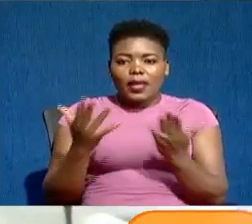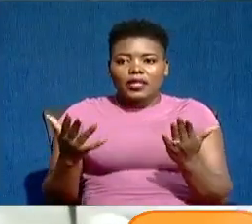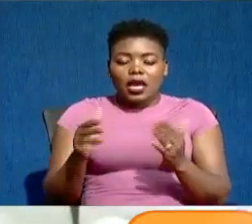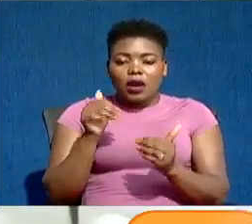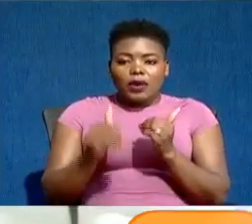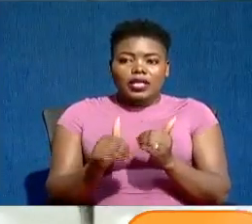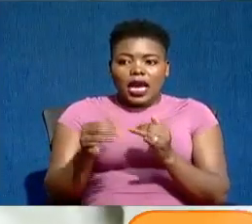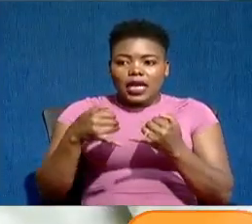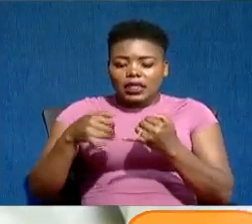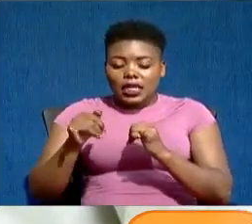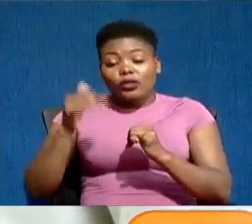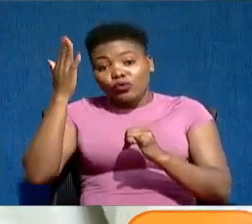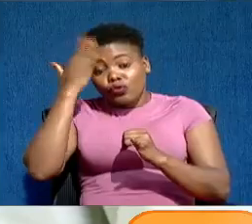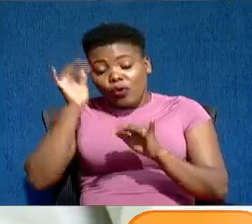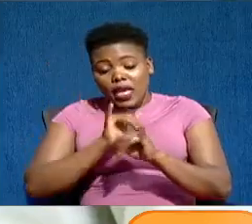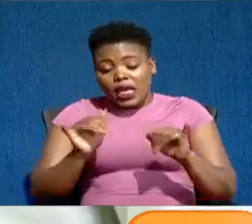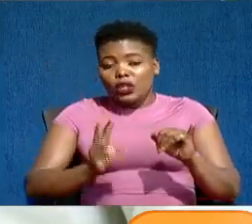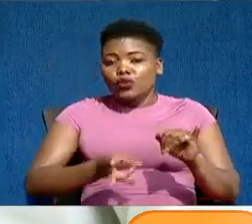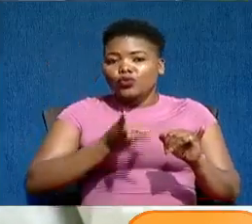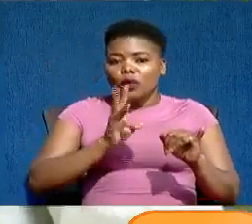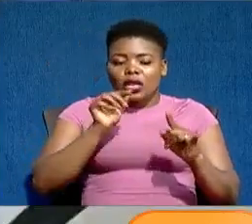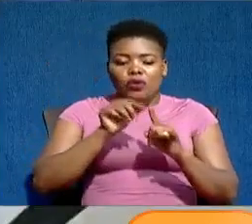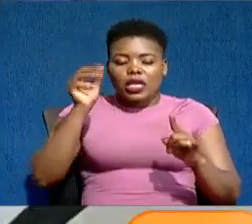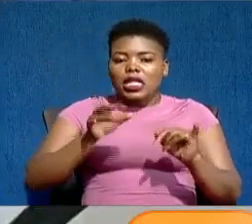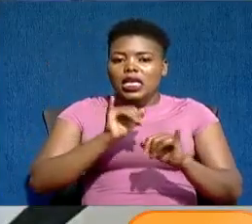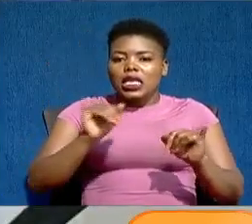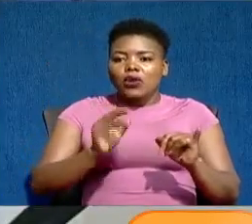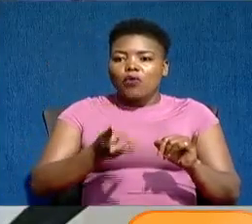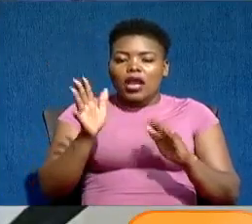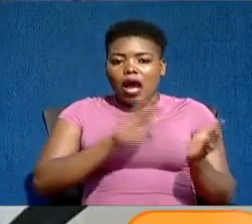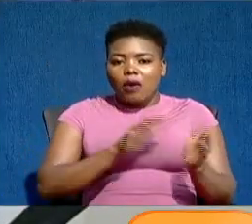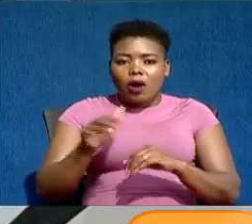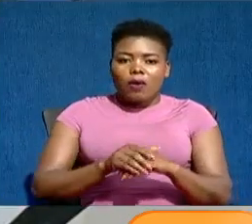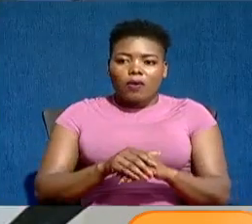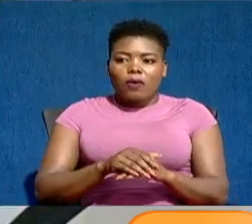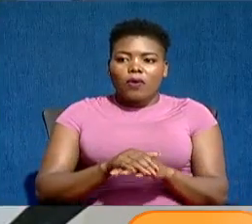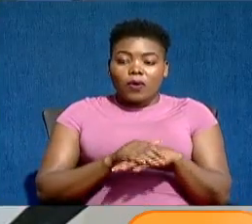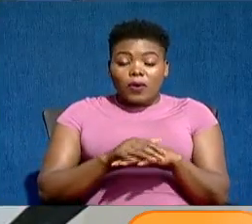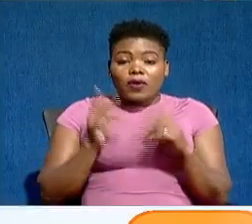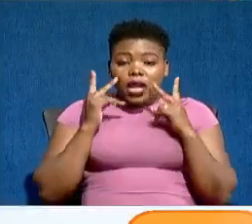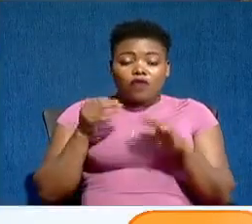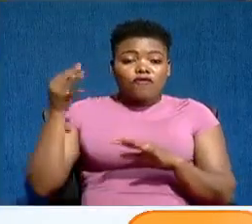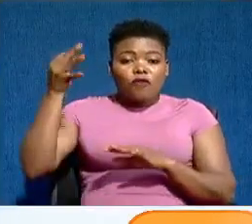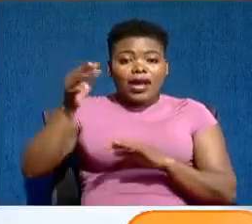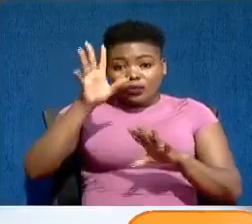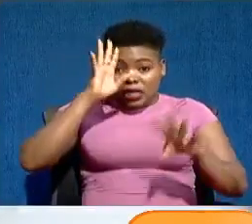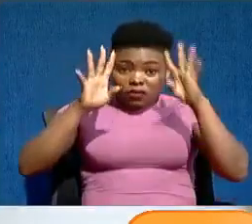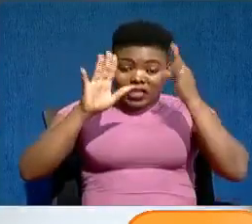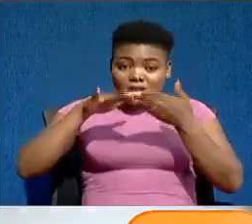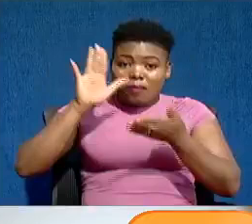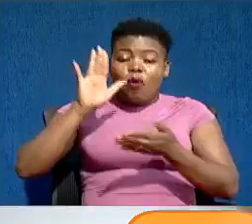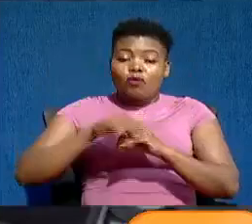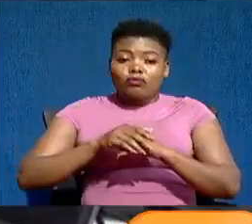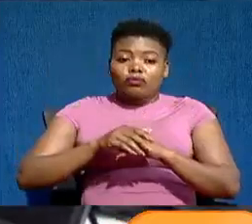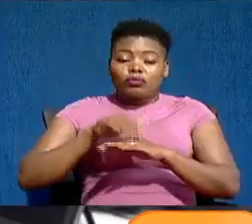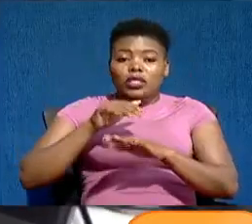ambapo nijaribu kujua usafi wa maji. Willie says they look forward to innovating more to be